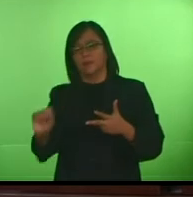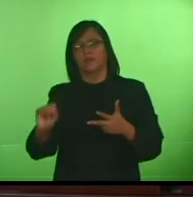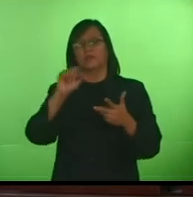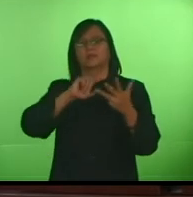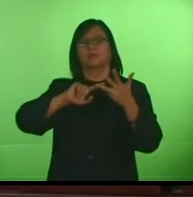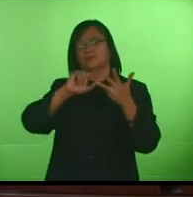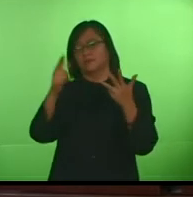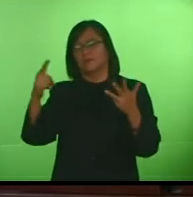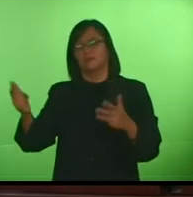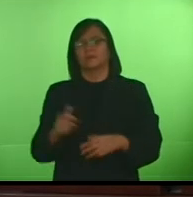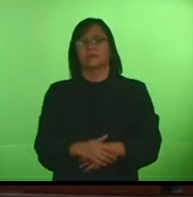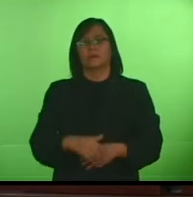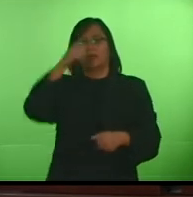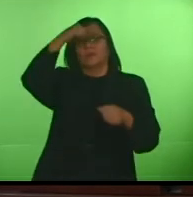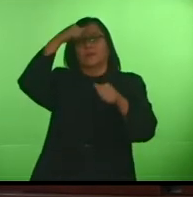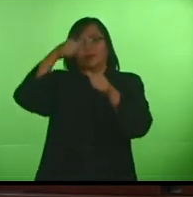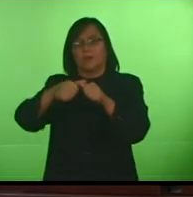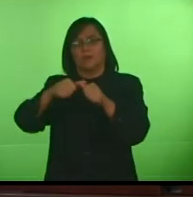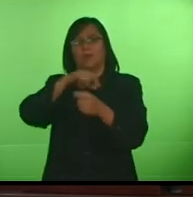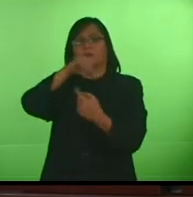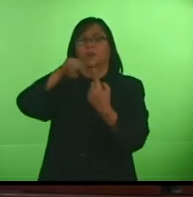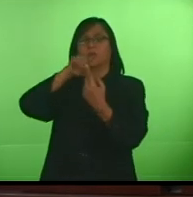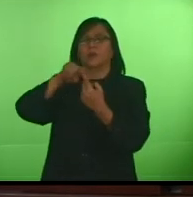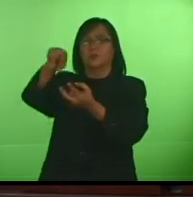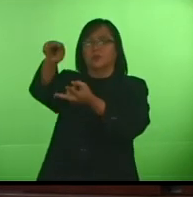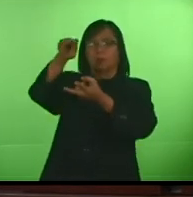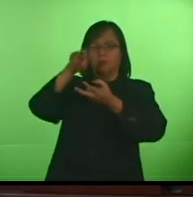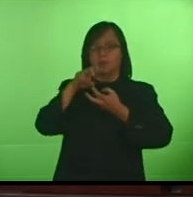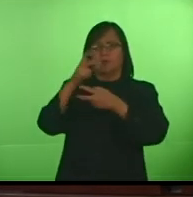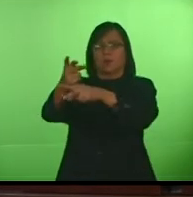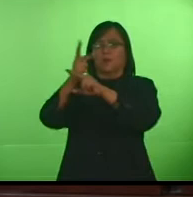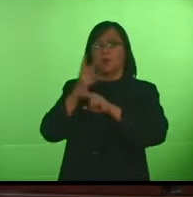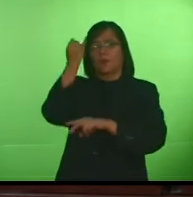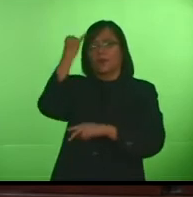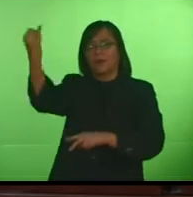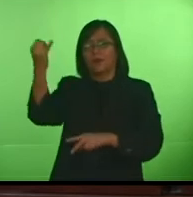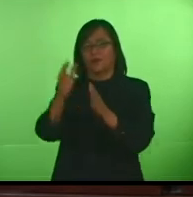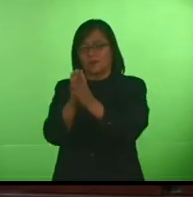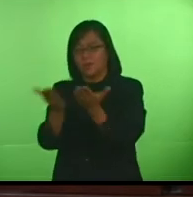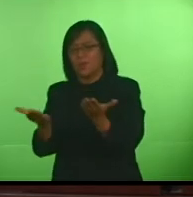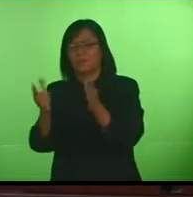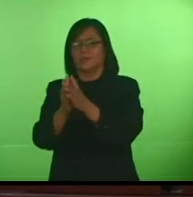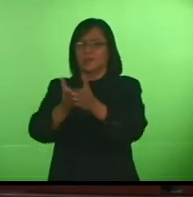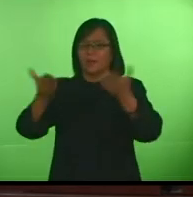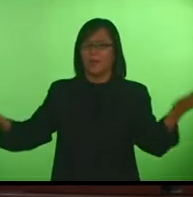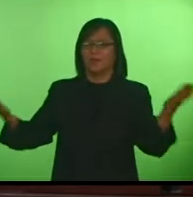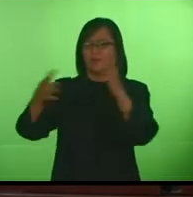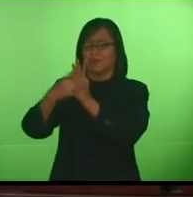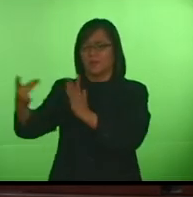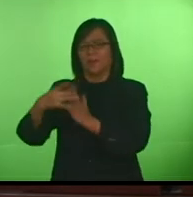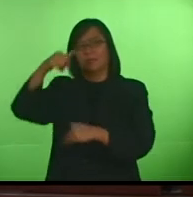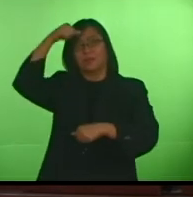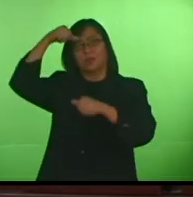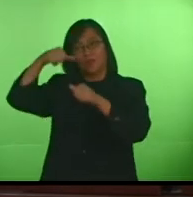And remember, when you borrow ideas from books, magazines and newspapers or whatever, remember you